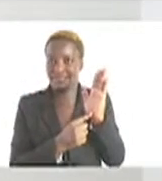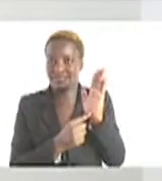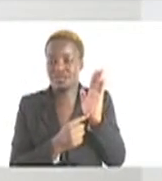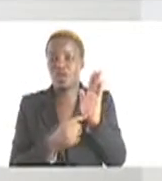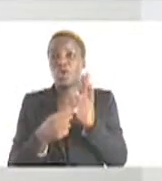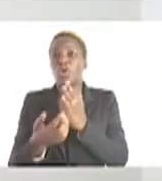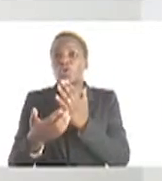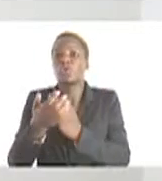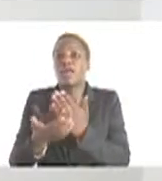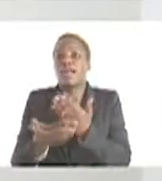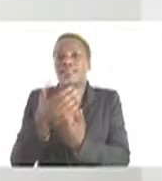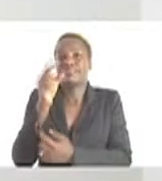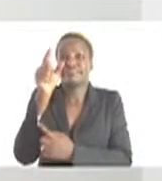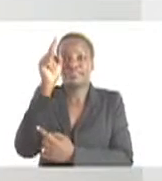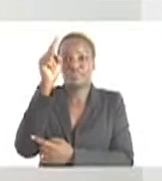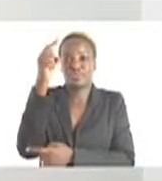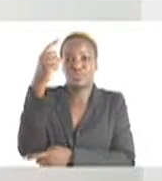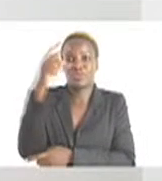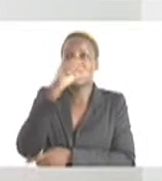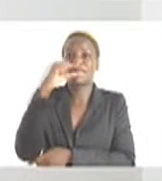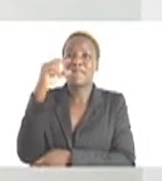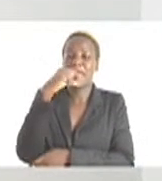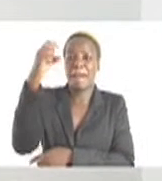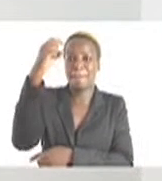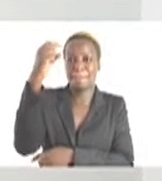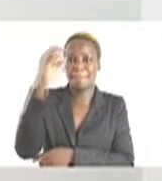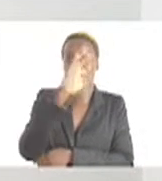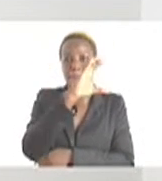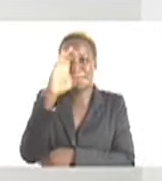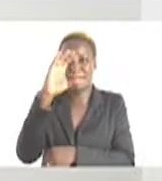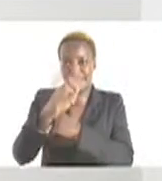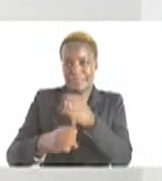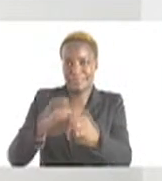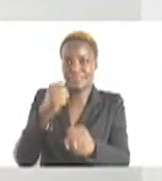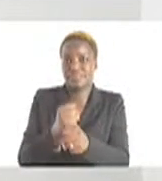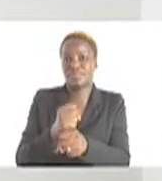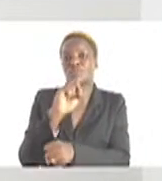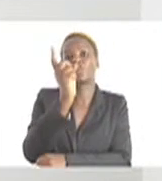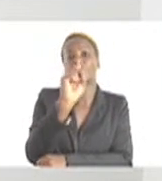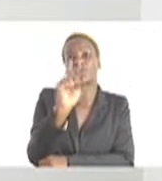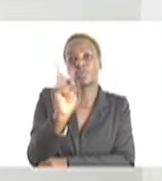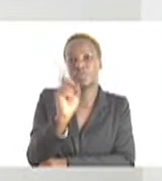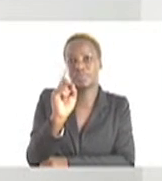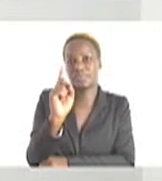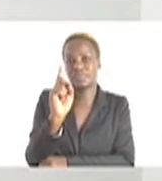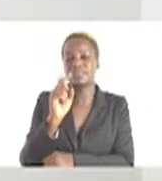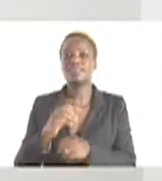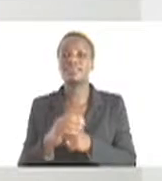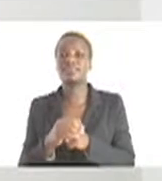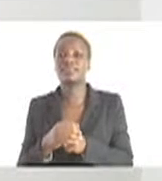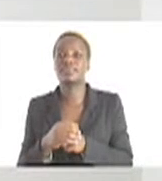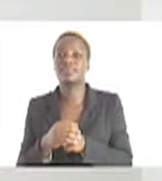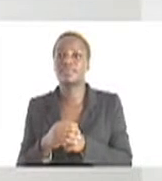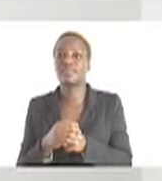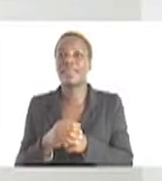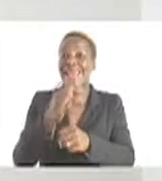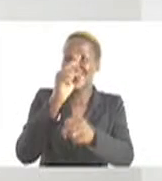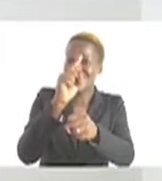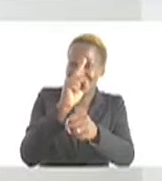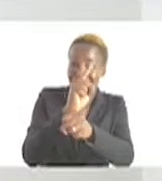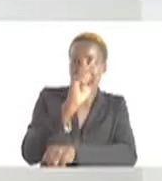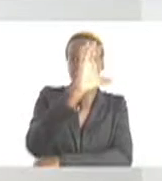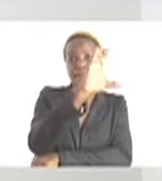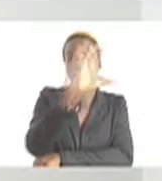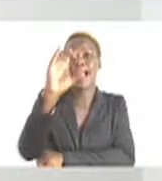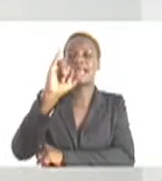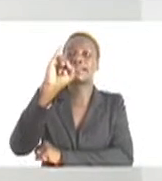read all the names, the months of the year here for us, with us, sorry. The first month is